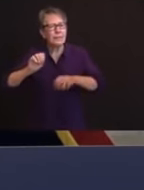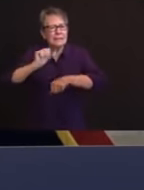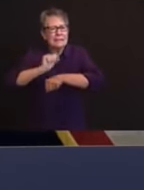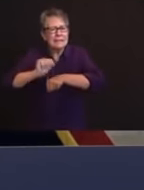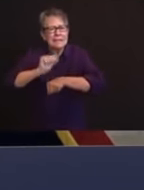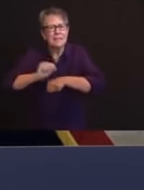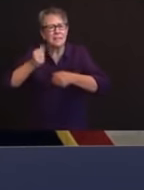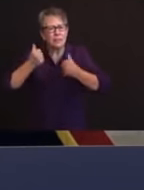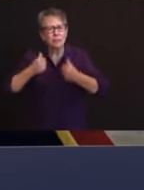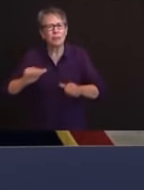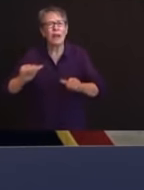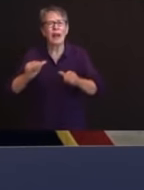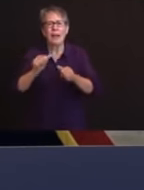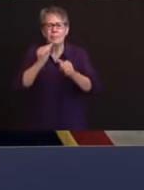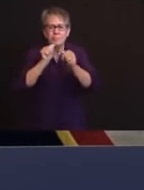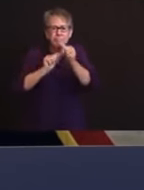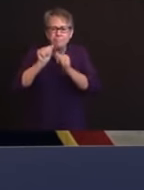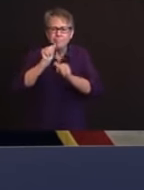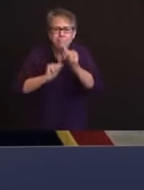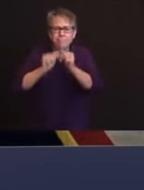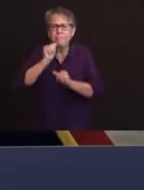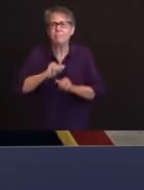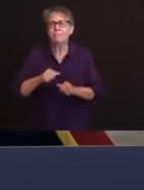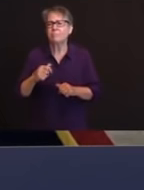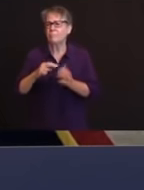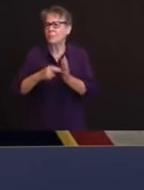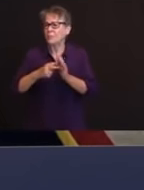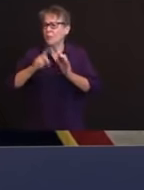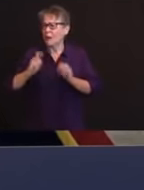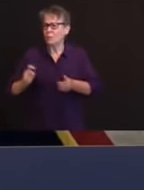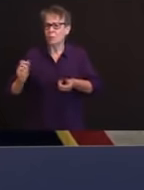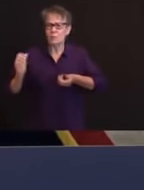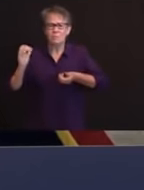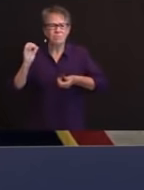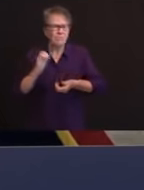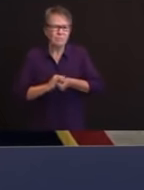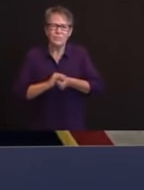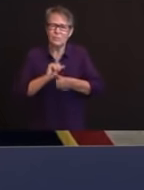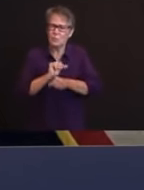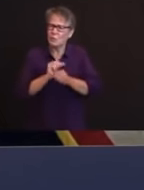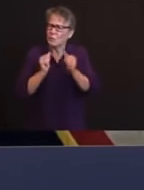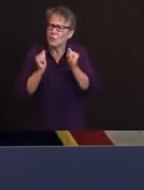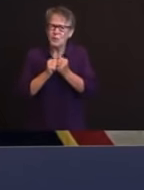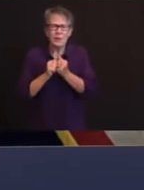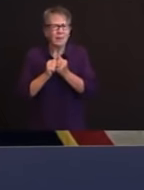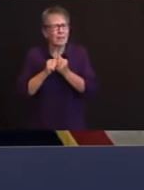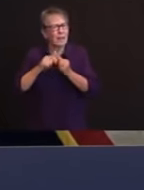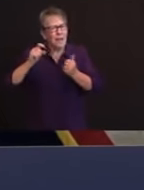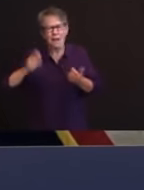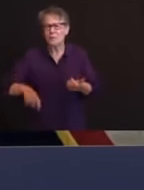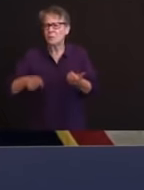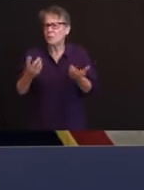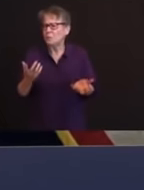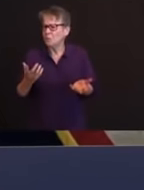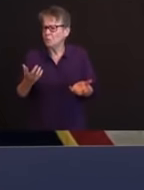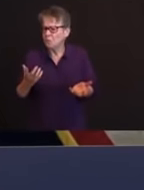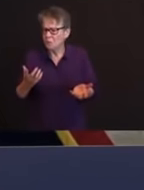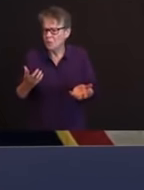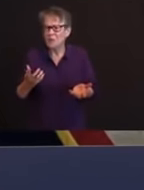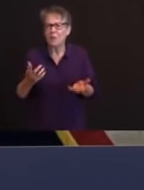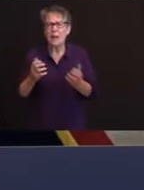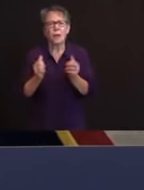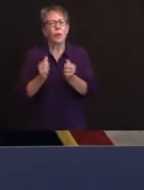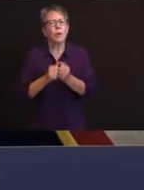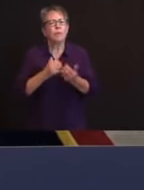together, stand together, work together, and revive those ideals of grace, those ideals of